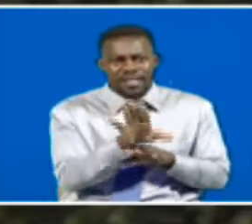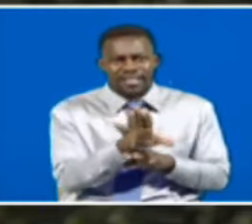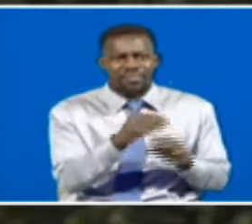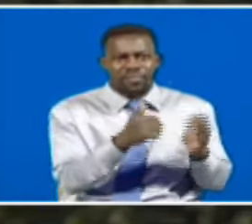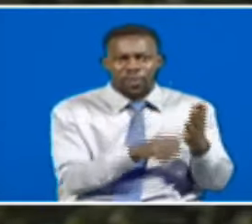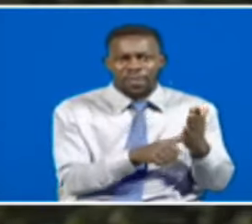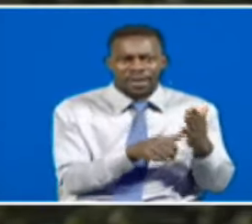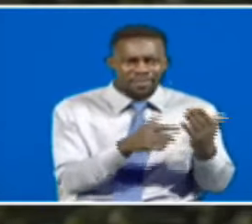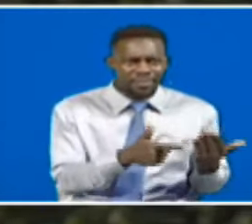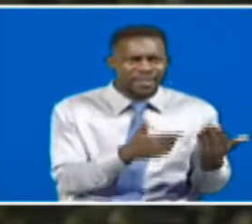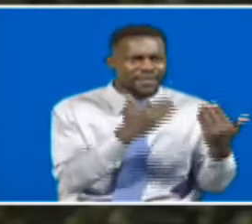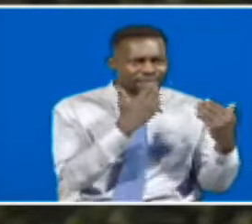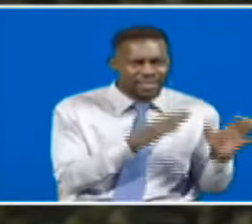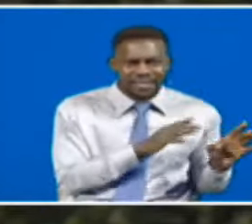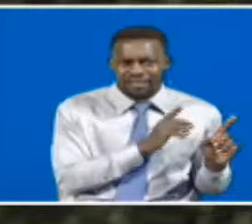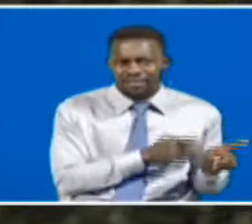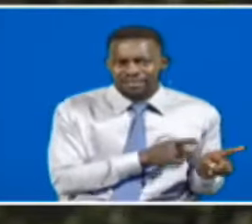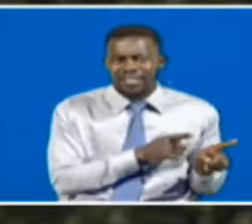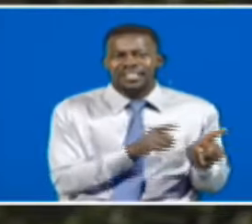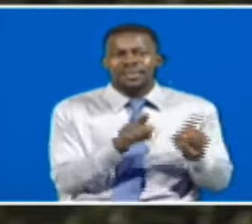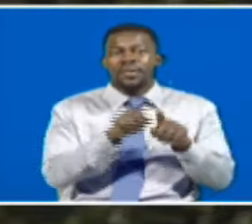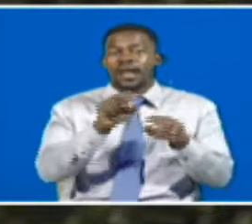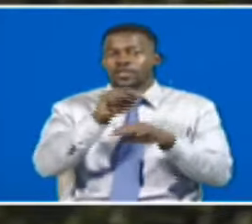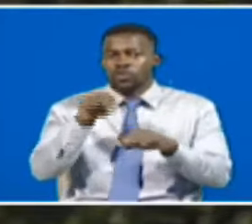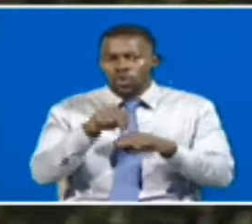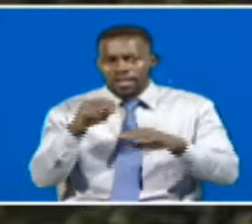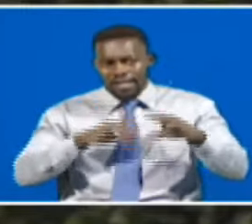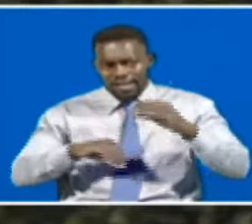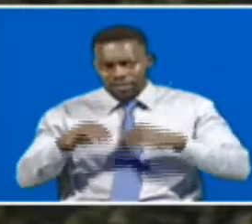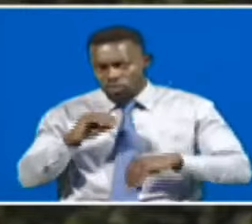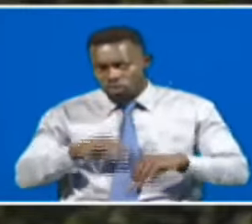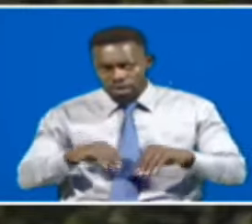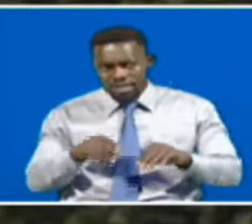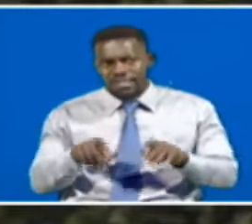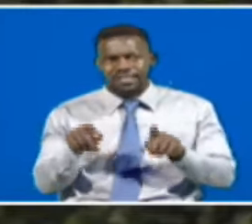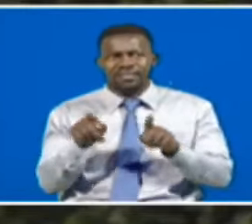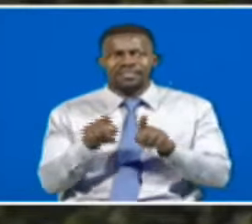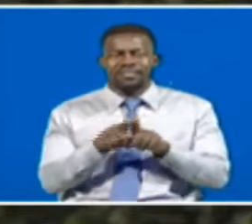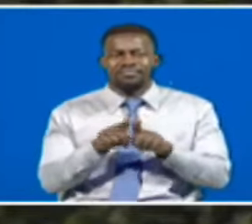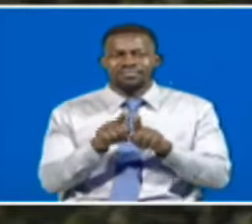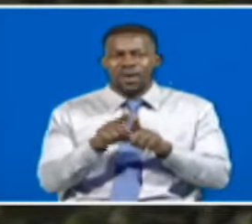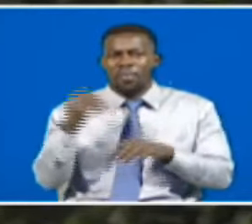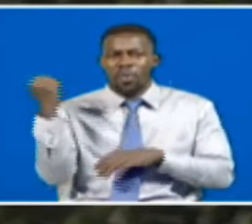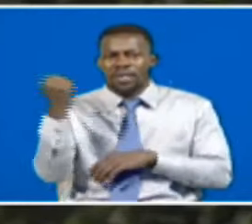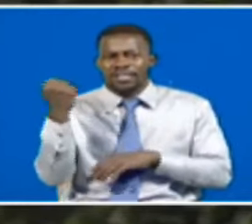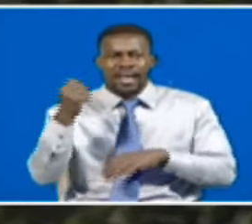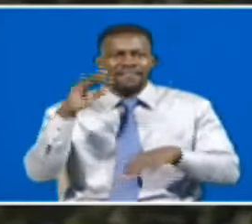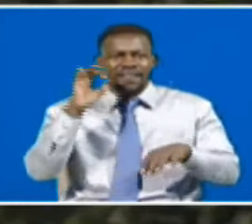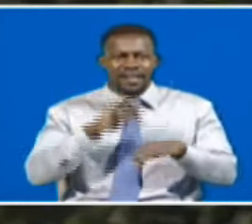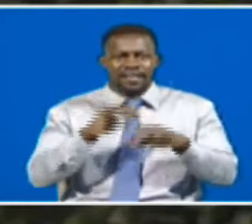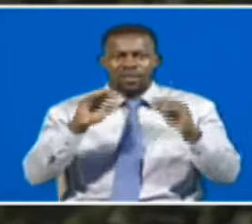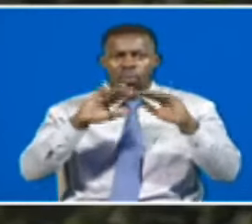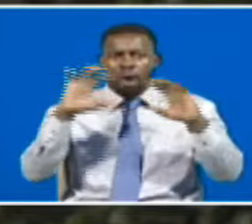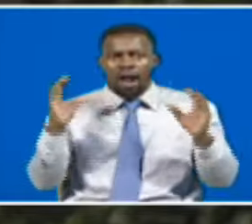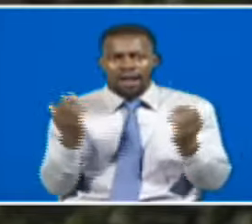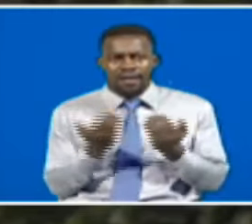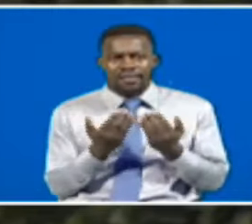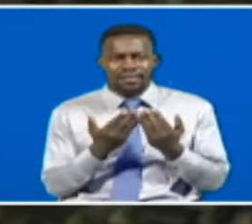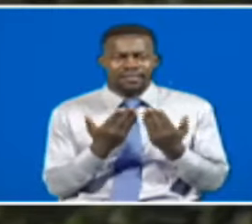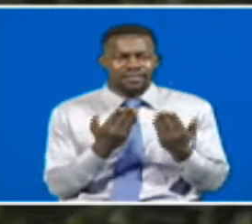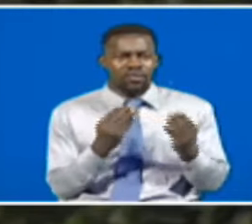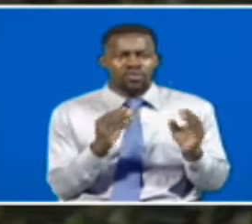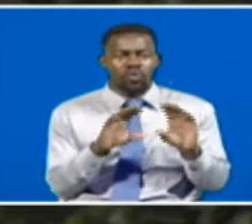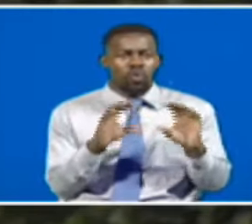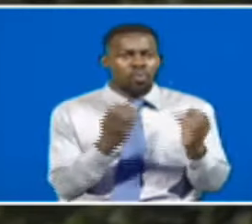period, post-national elections, and overall geopolitics that affected the global communities and